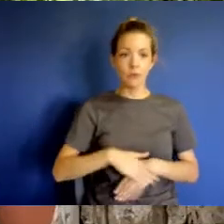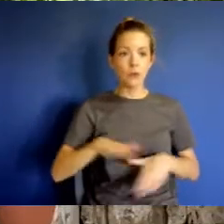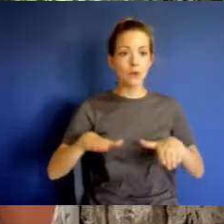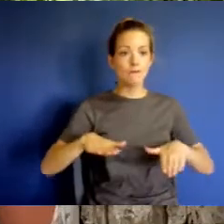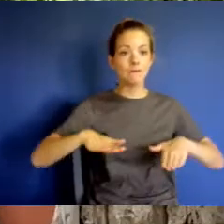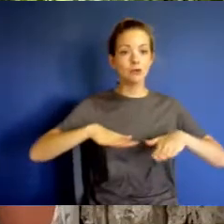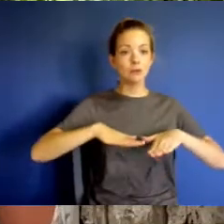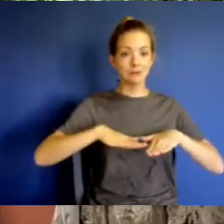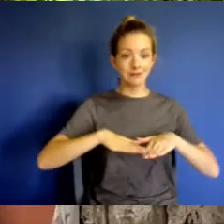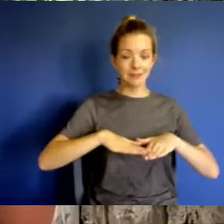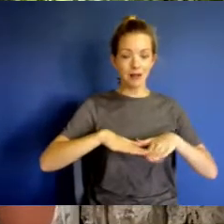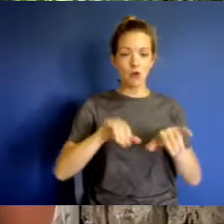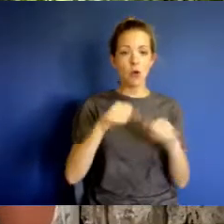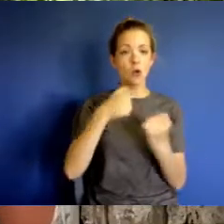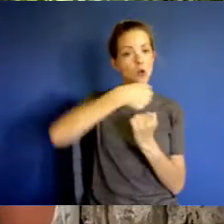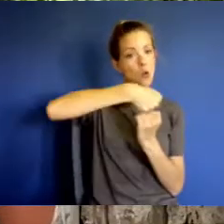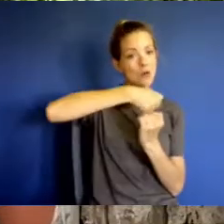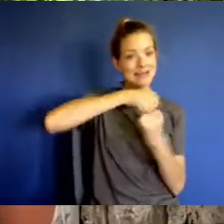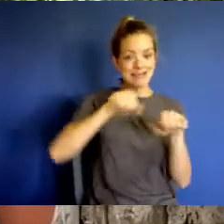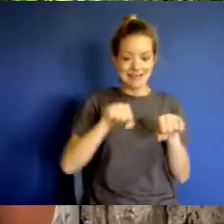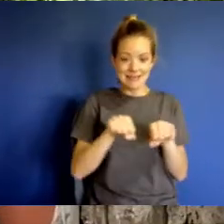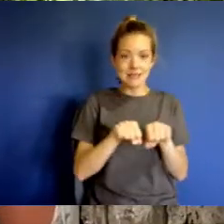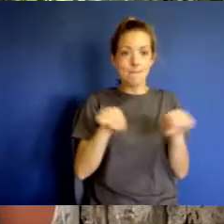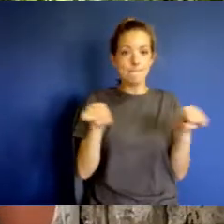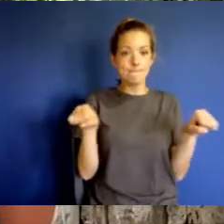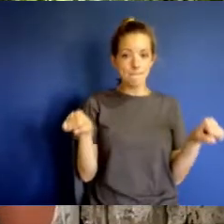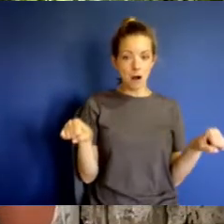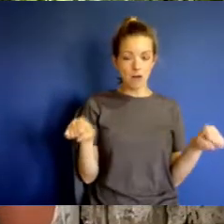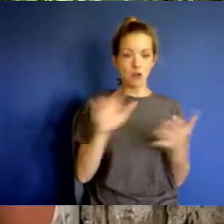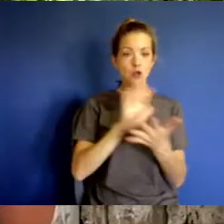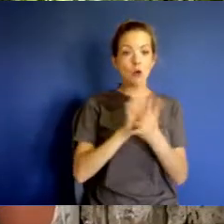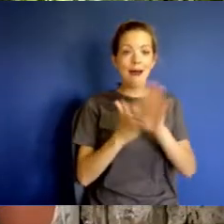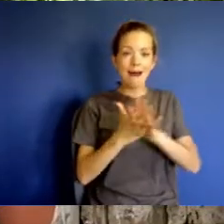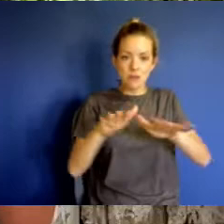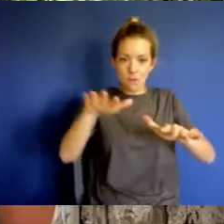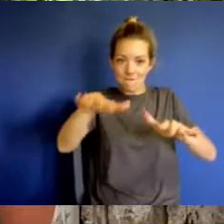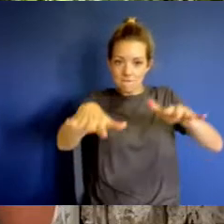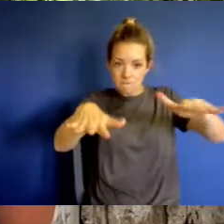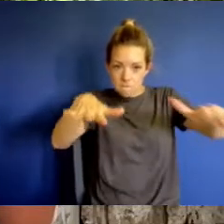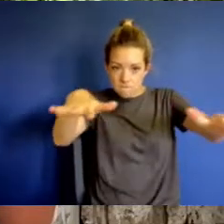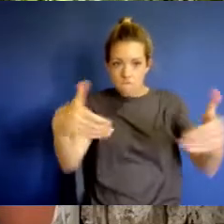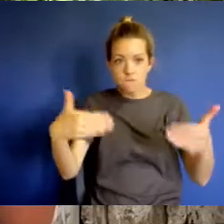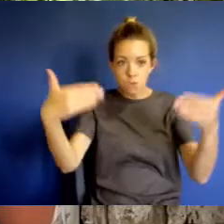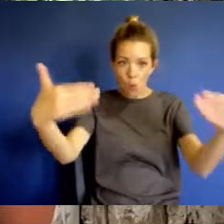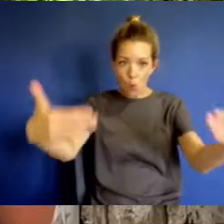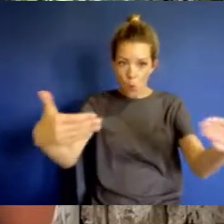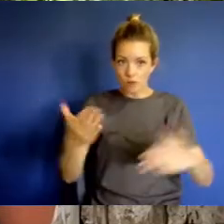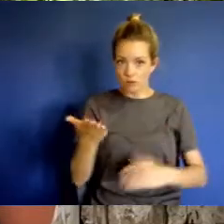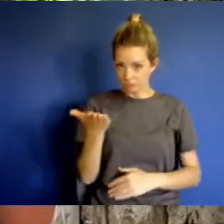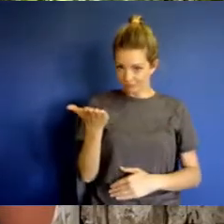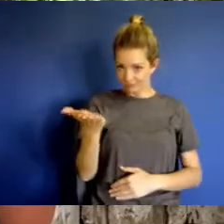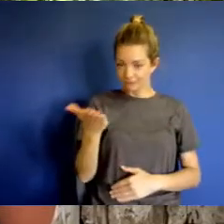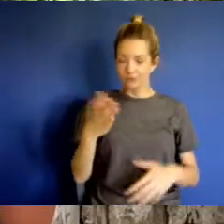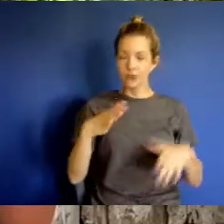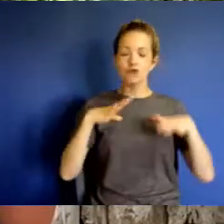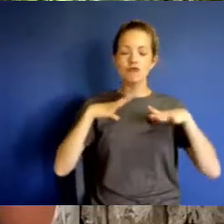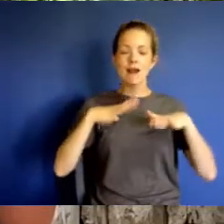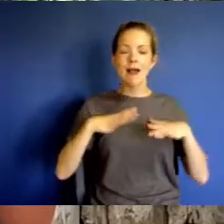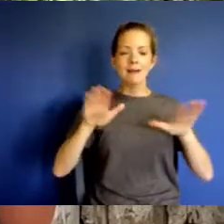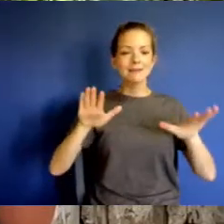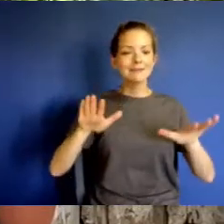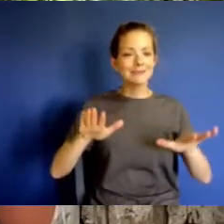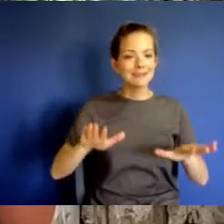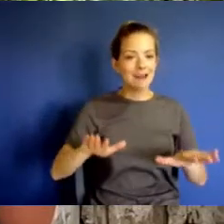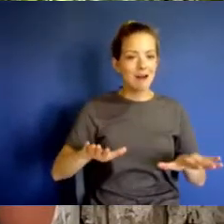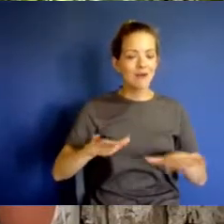So bring your toes together, take your knees apart, walk your hands forwards and